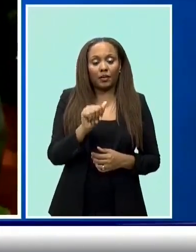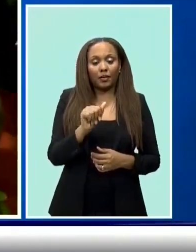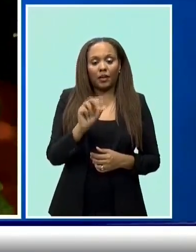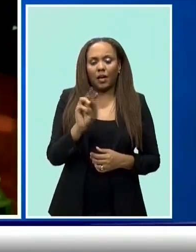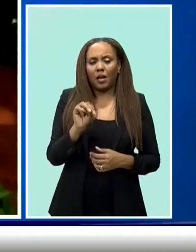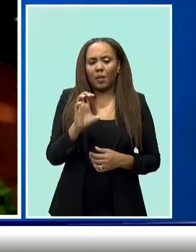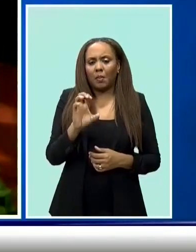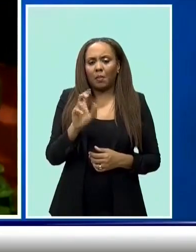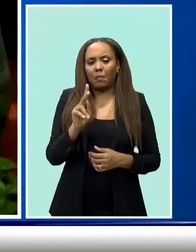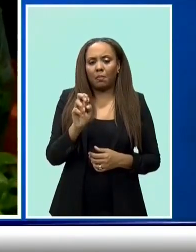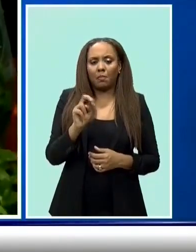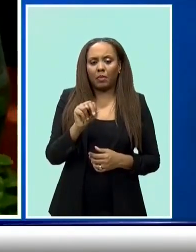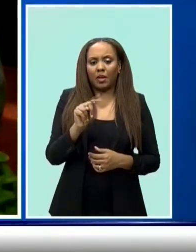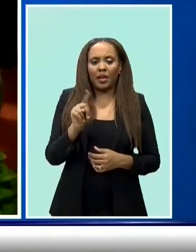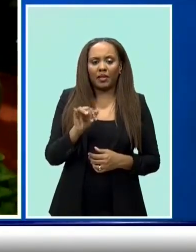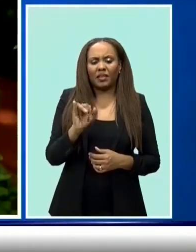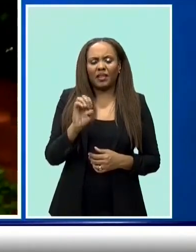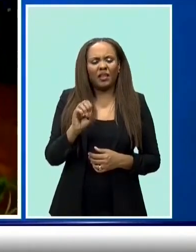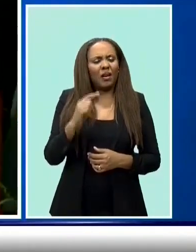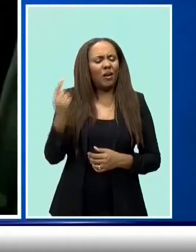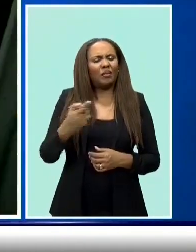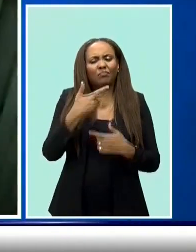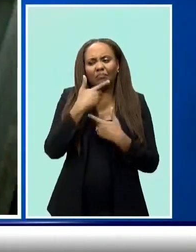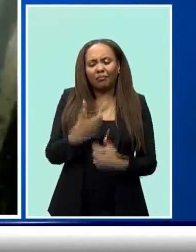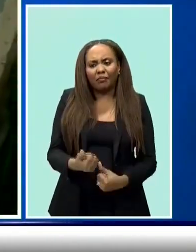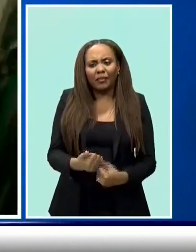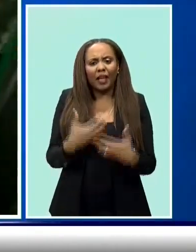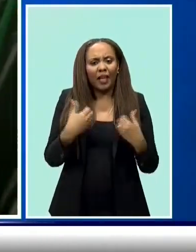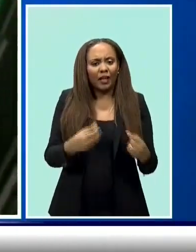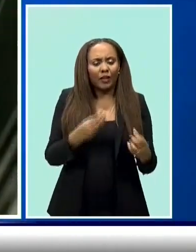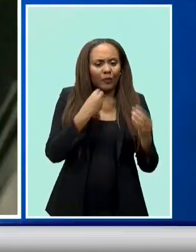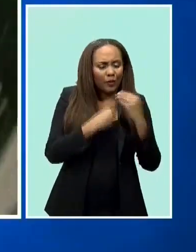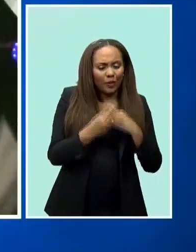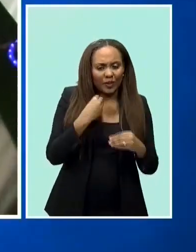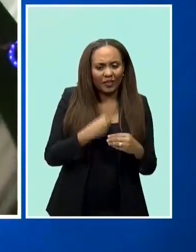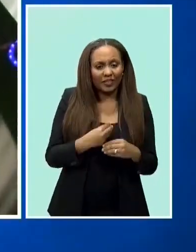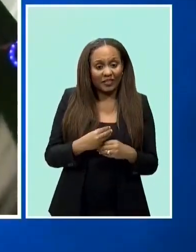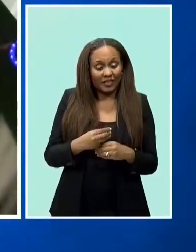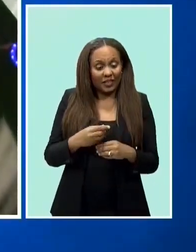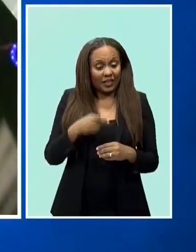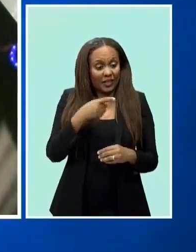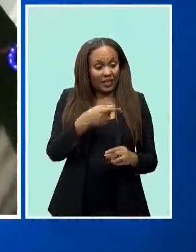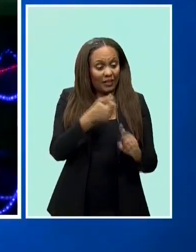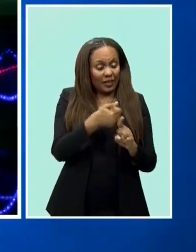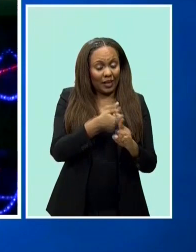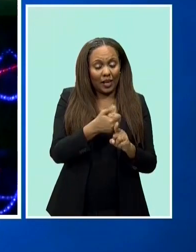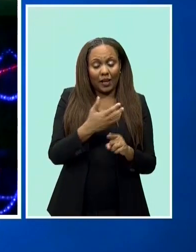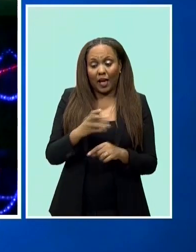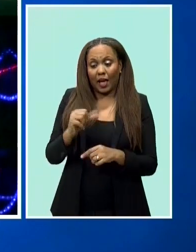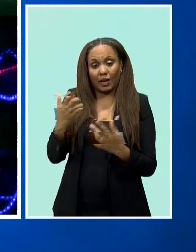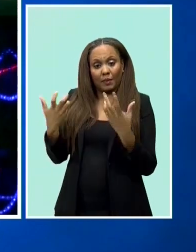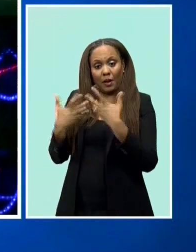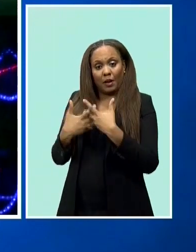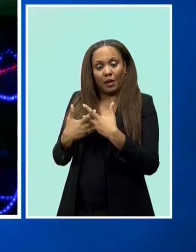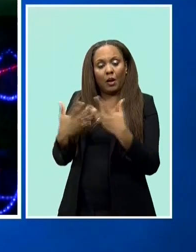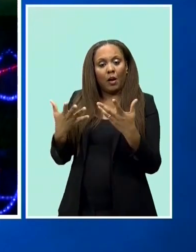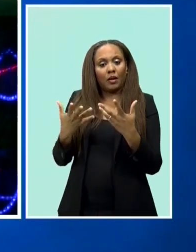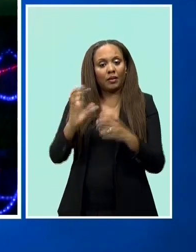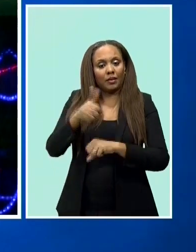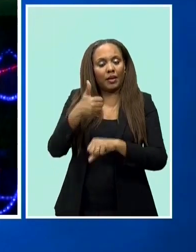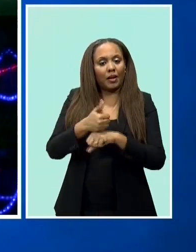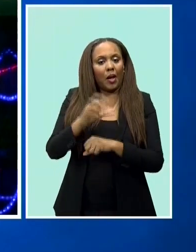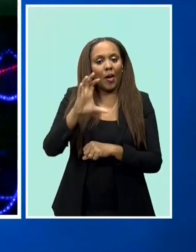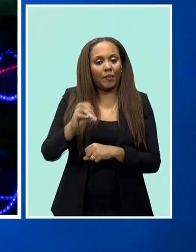as no surprise when she and her business partner, Connie Ennis, decided to launch Grow It 3 years